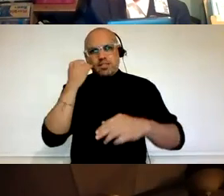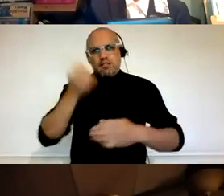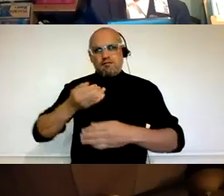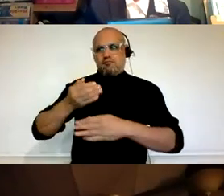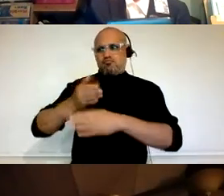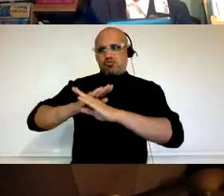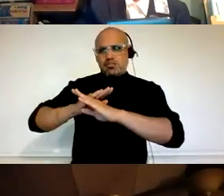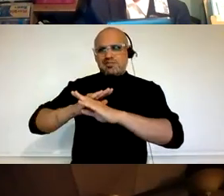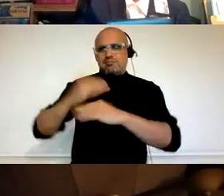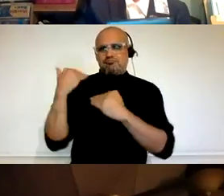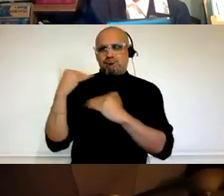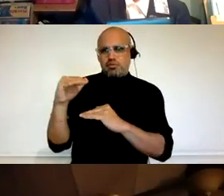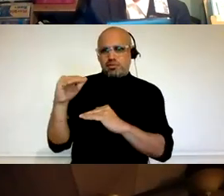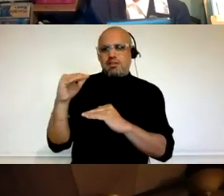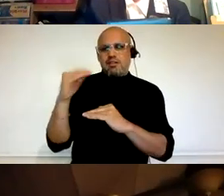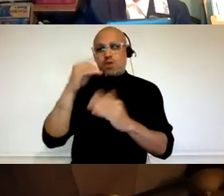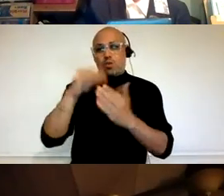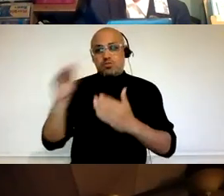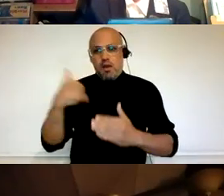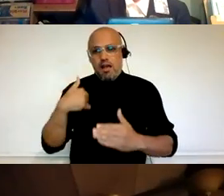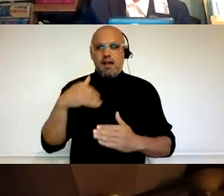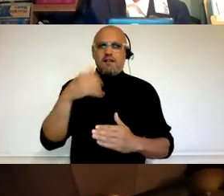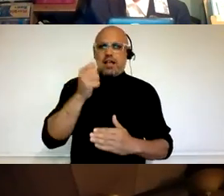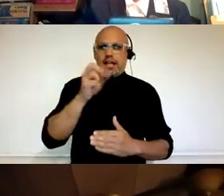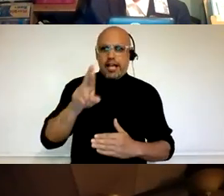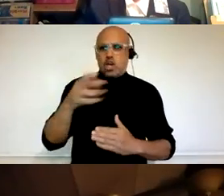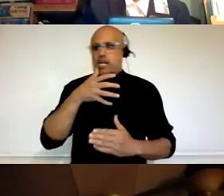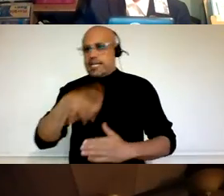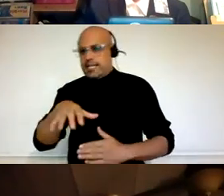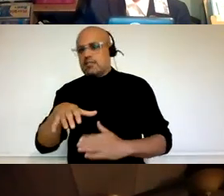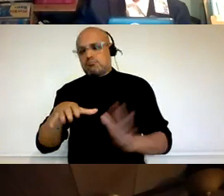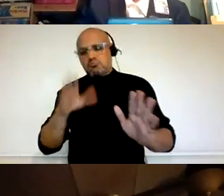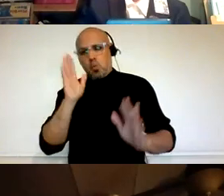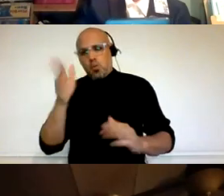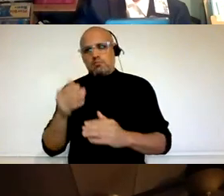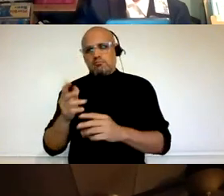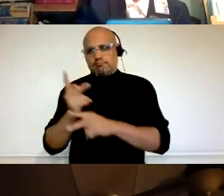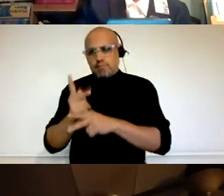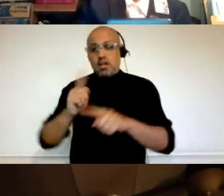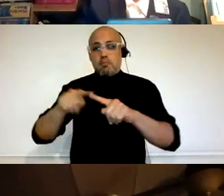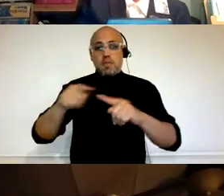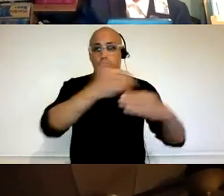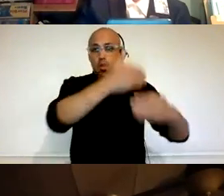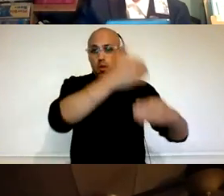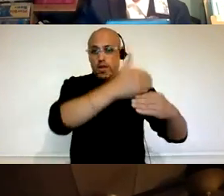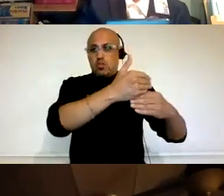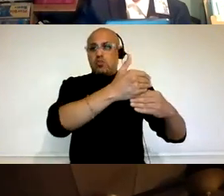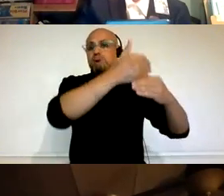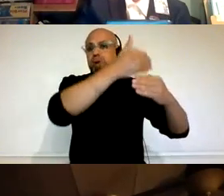any restrictions to air or heat. But otherwise, we will have the windows down and the vents down as